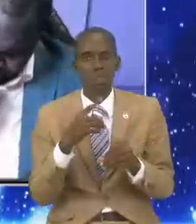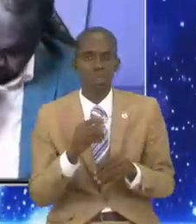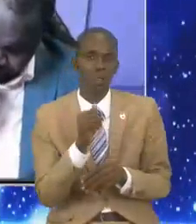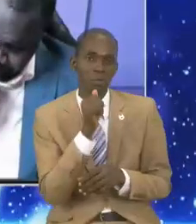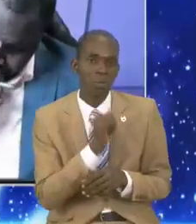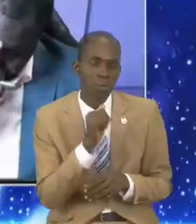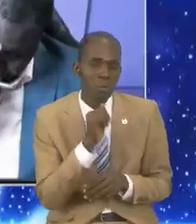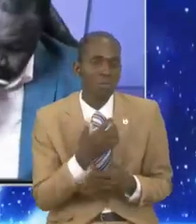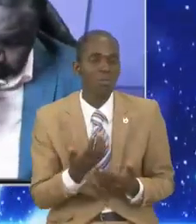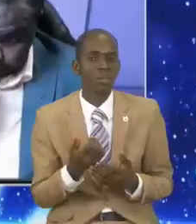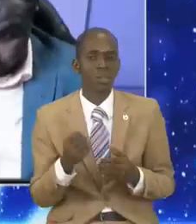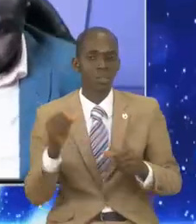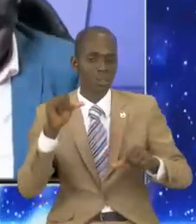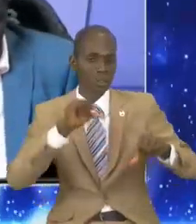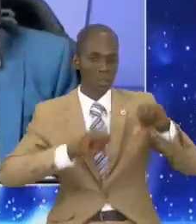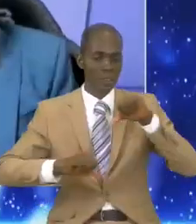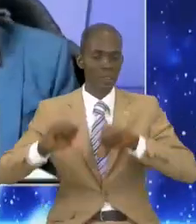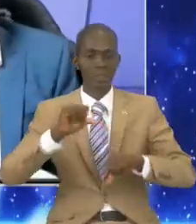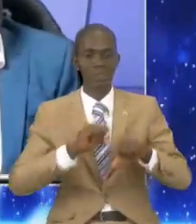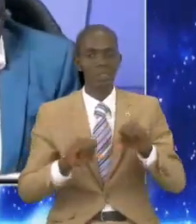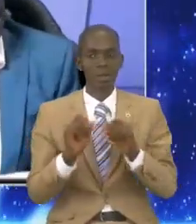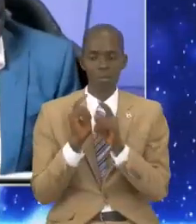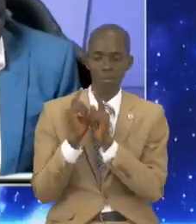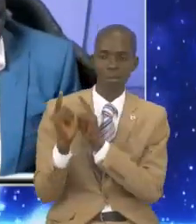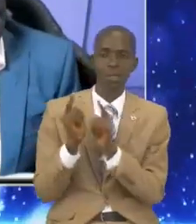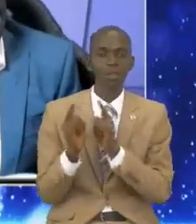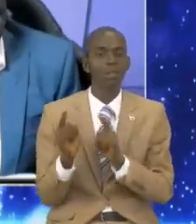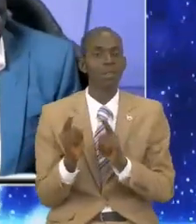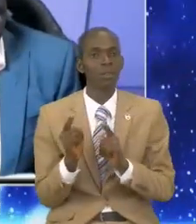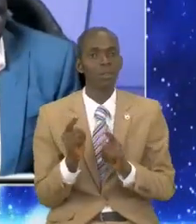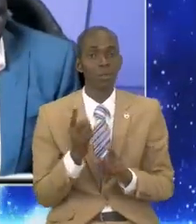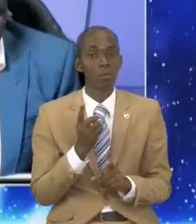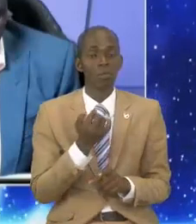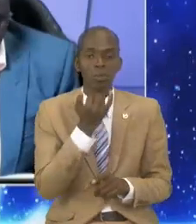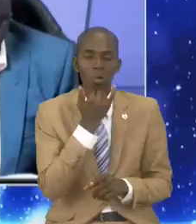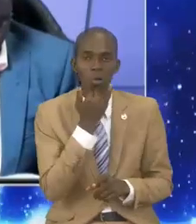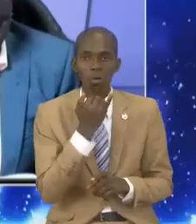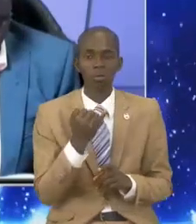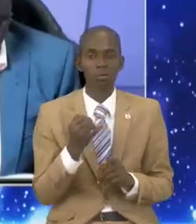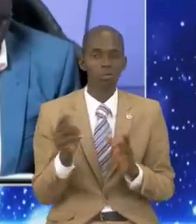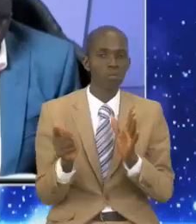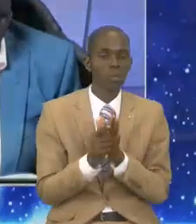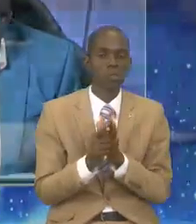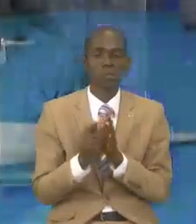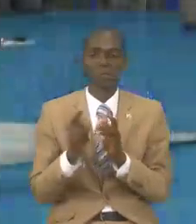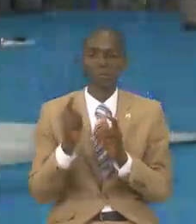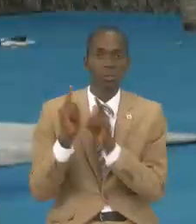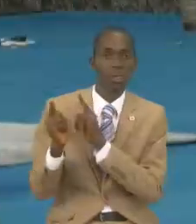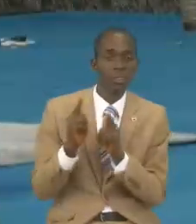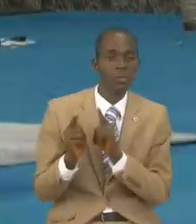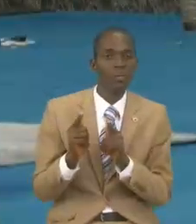scientific malice, and normal malice, tribal malice,